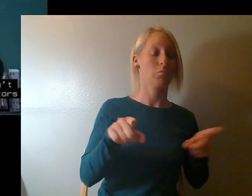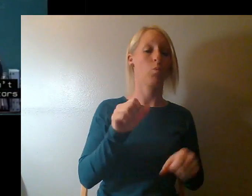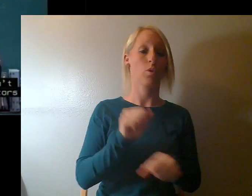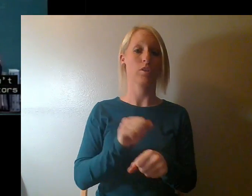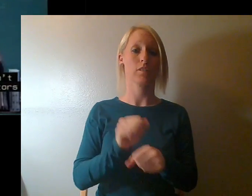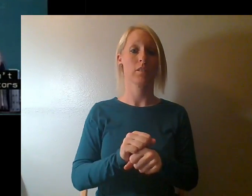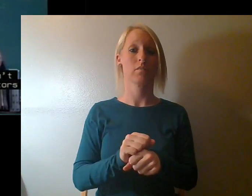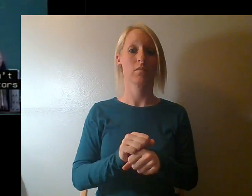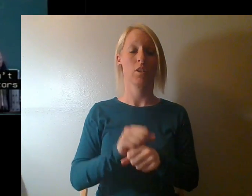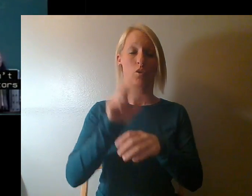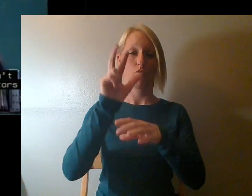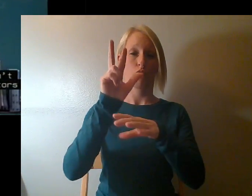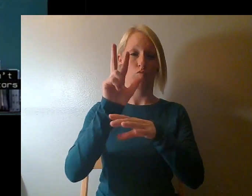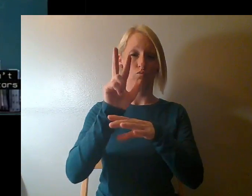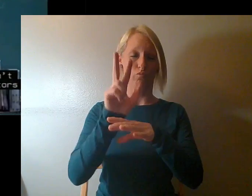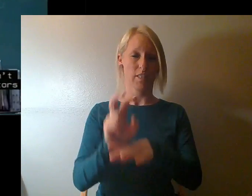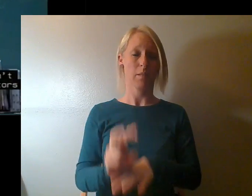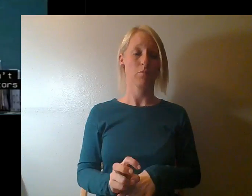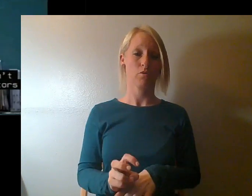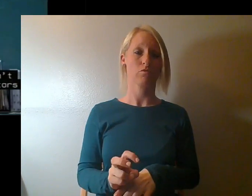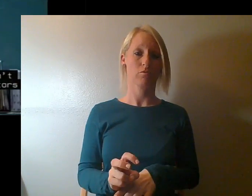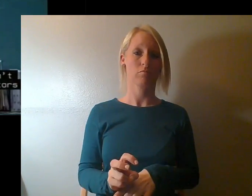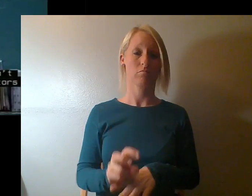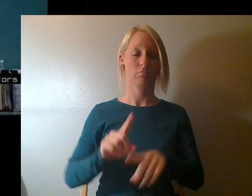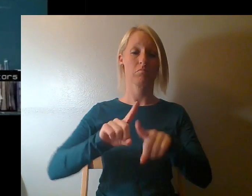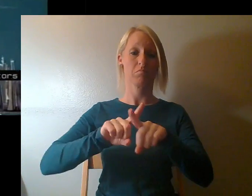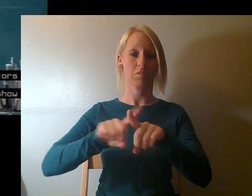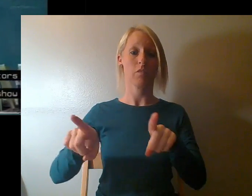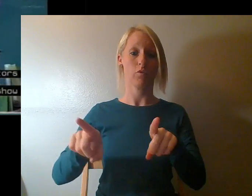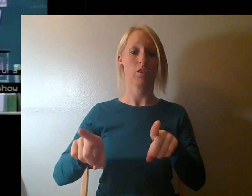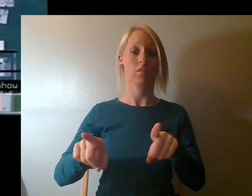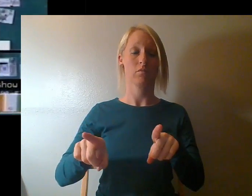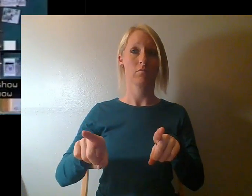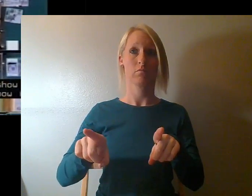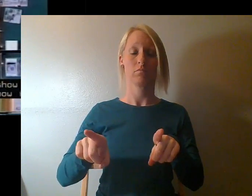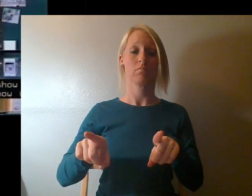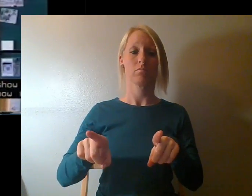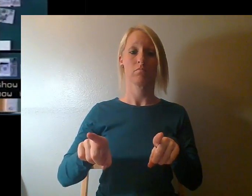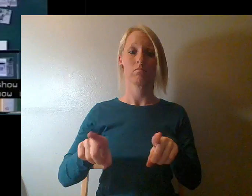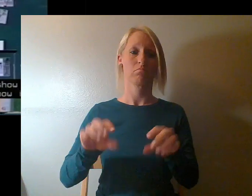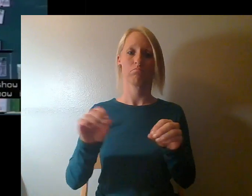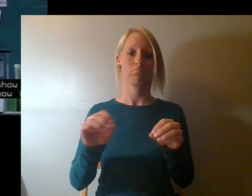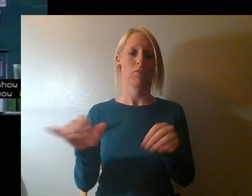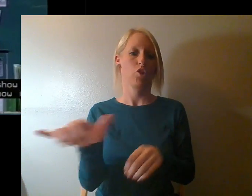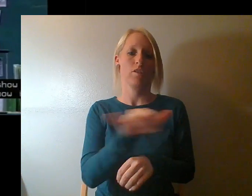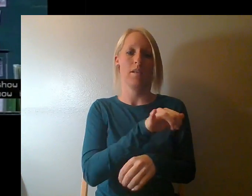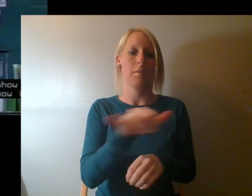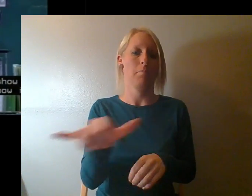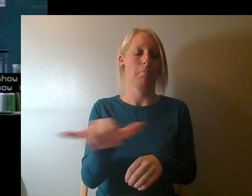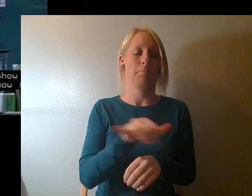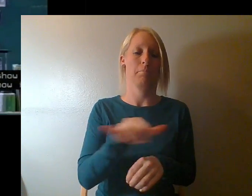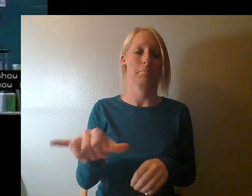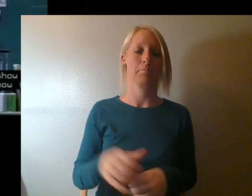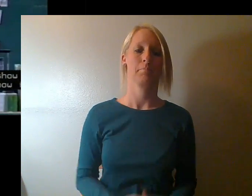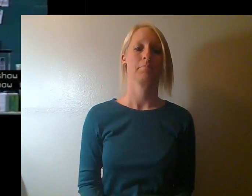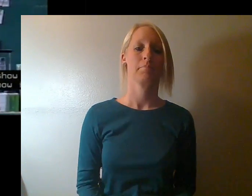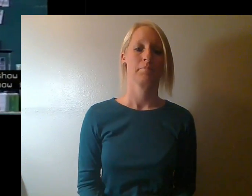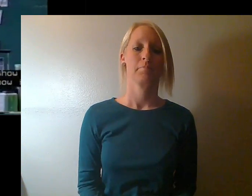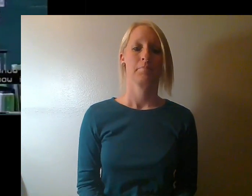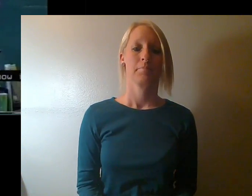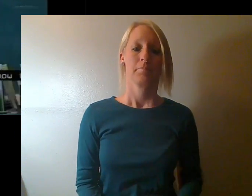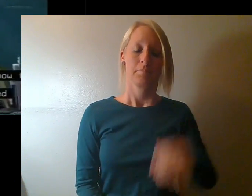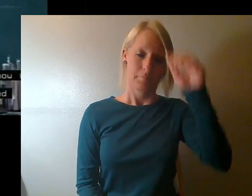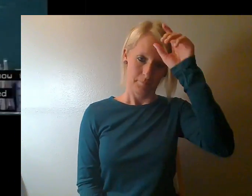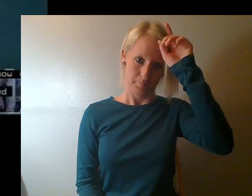those receptors any differently. All right, what I want to be able to show you and talk to you about now is this other process. This